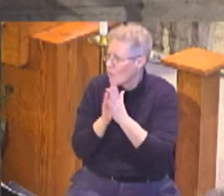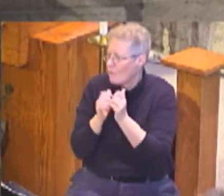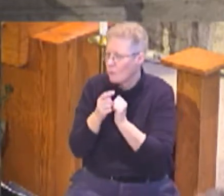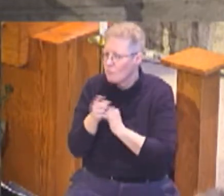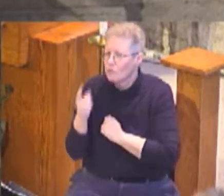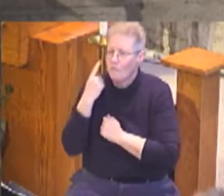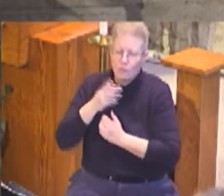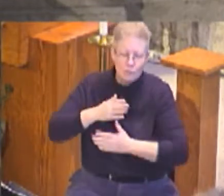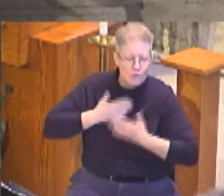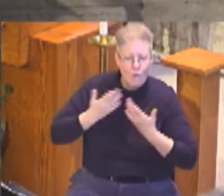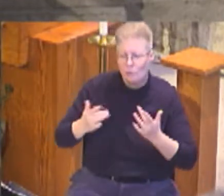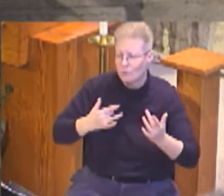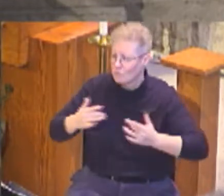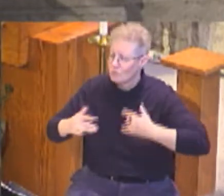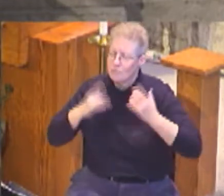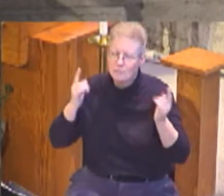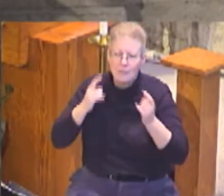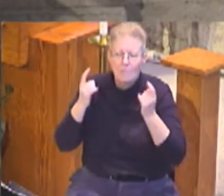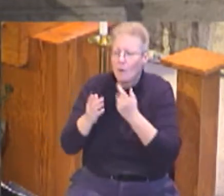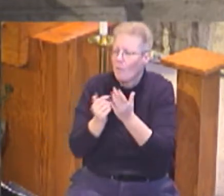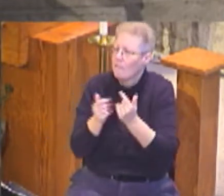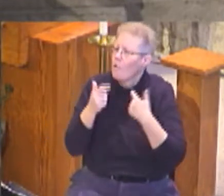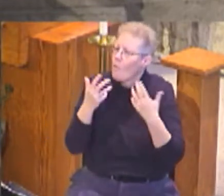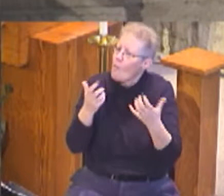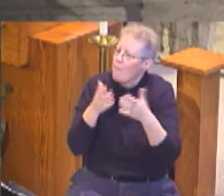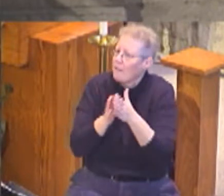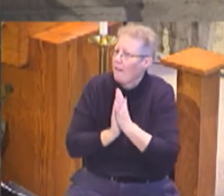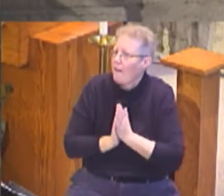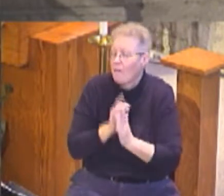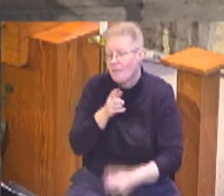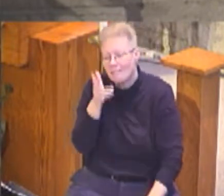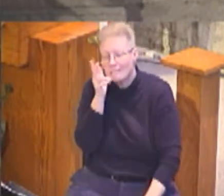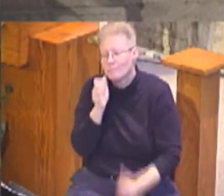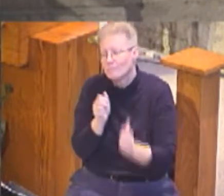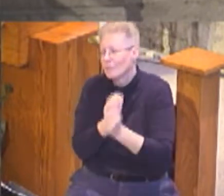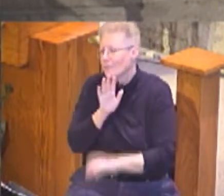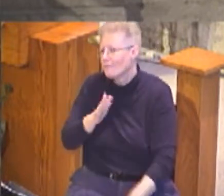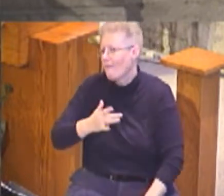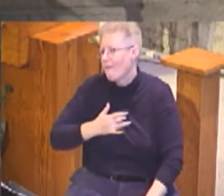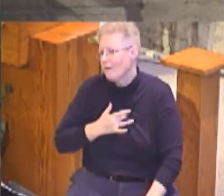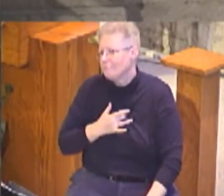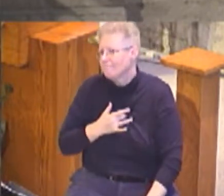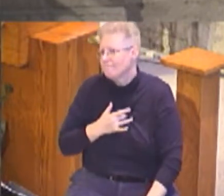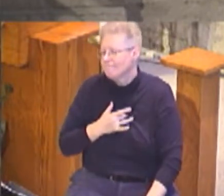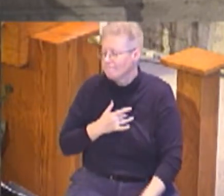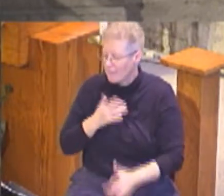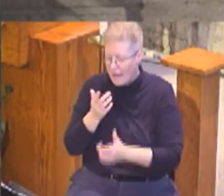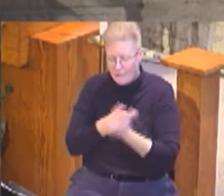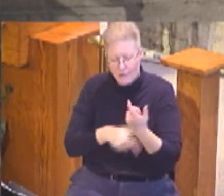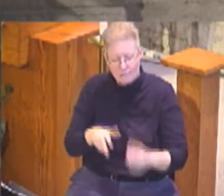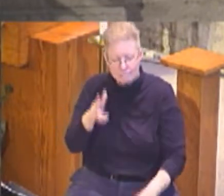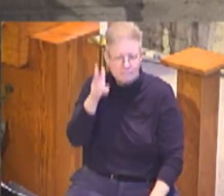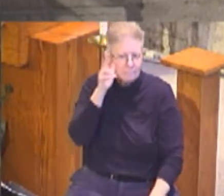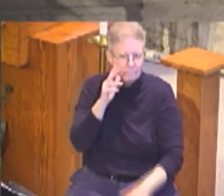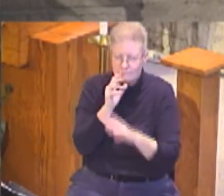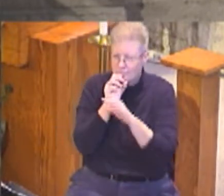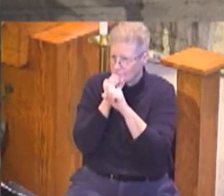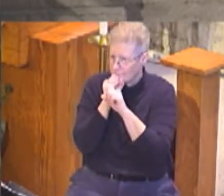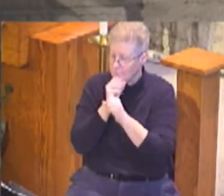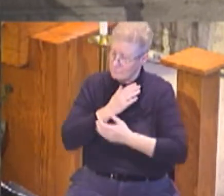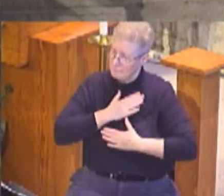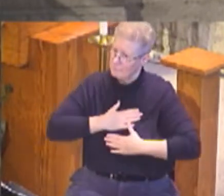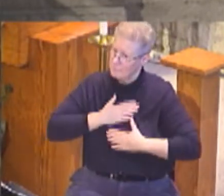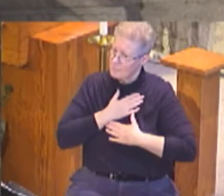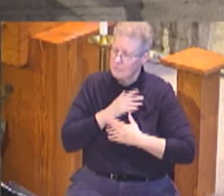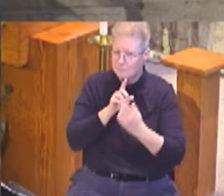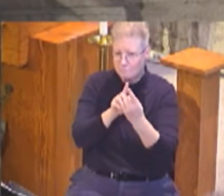you would like to pray about. They listen with the ears of their heart and hold it in the strictest of confidence. So please seek